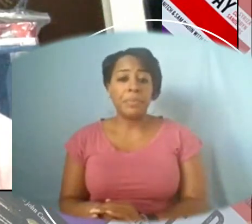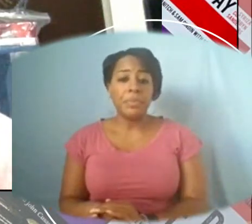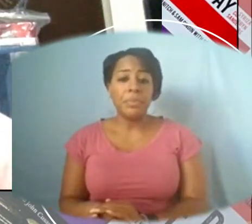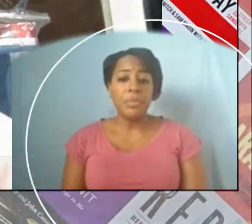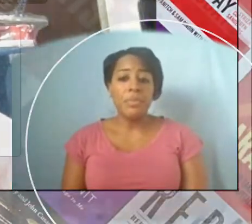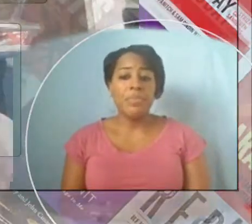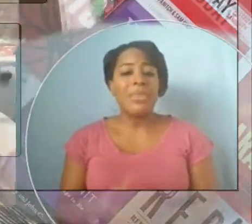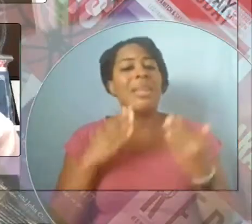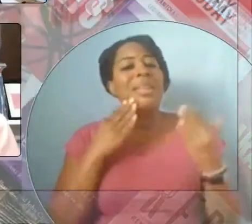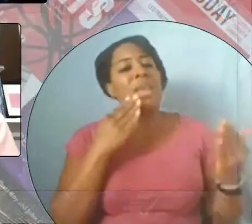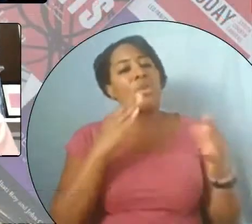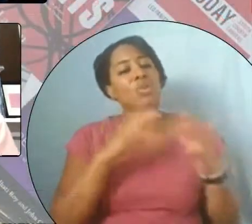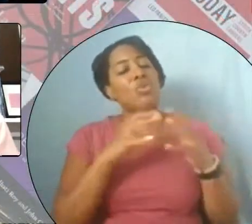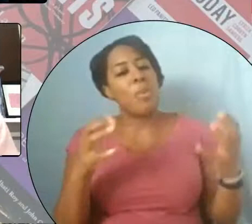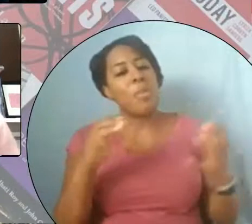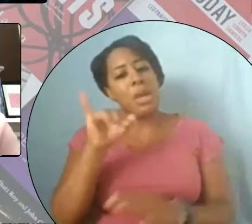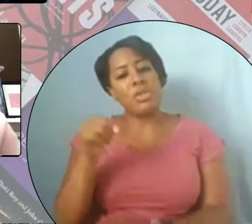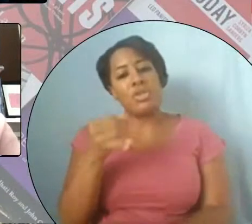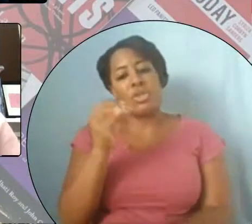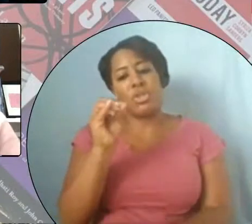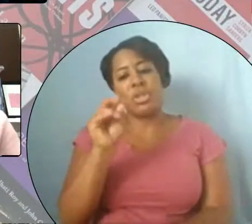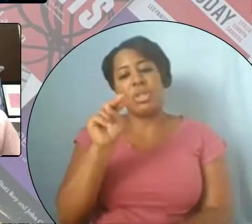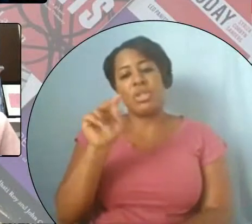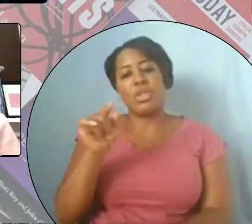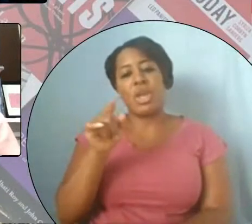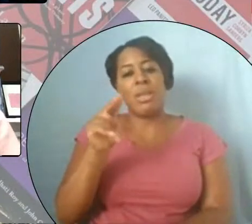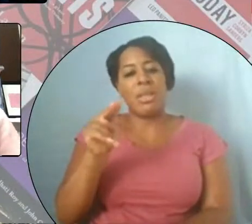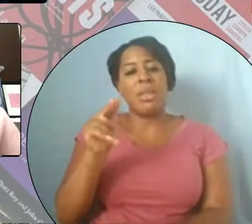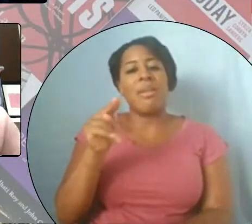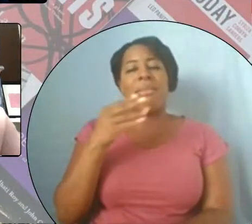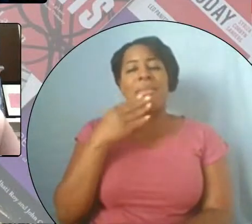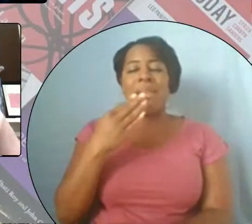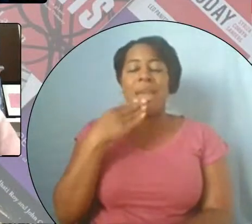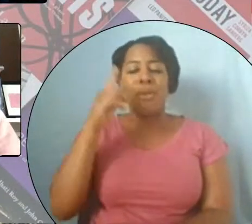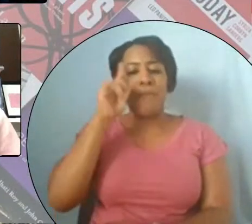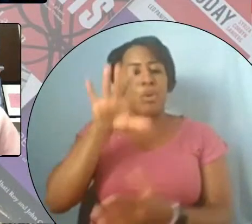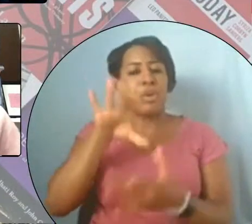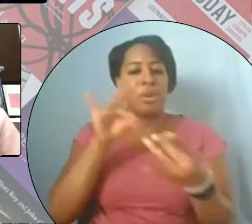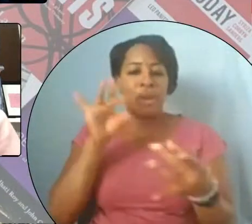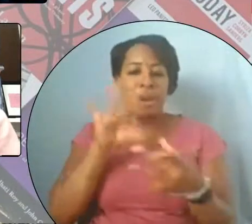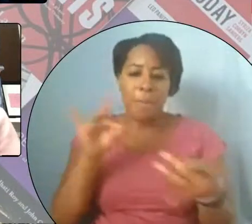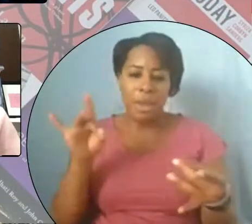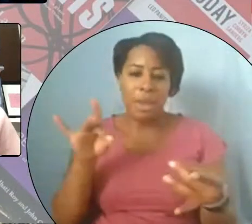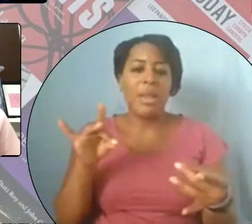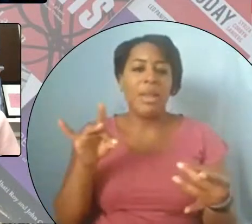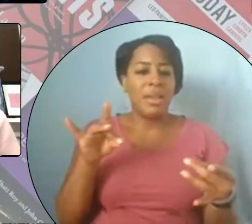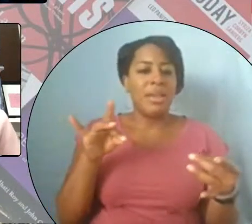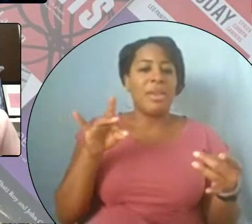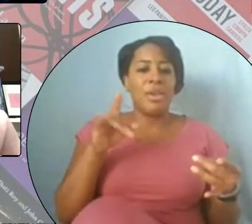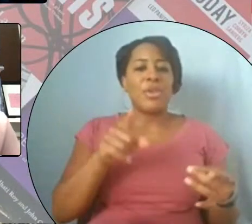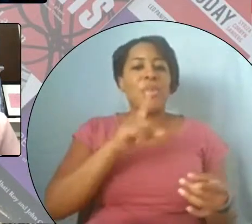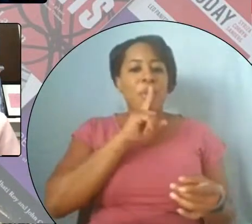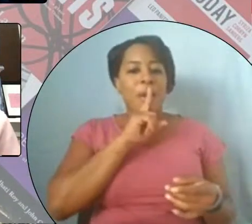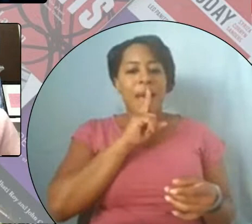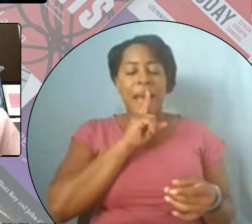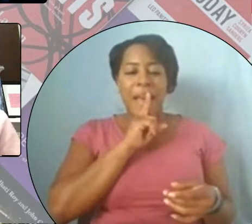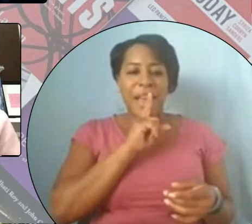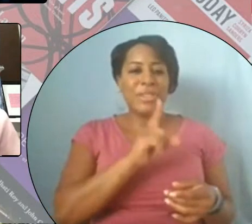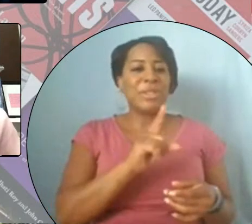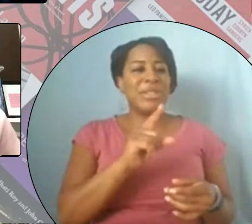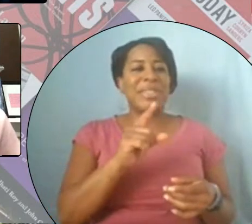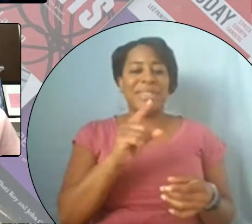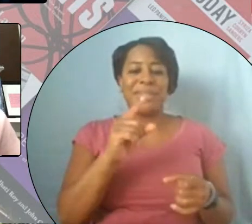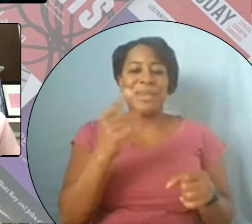Thank you so much, Jonathan, for saying that and adding to that. You actually took the words out of my